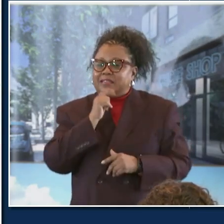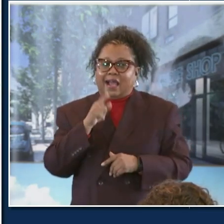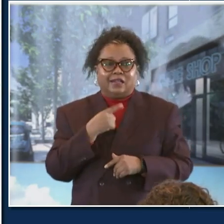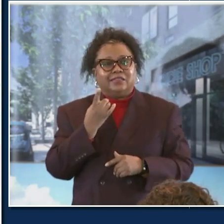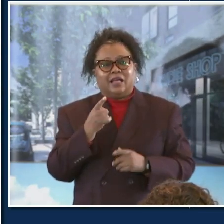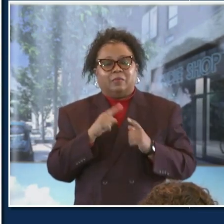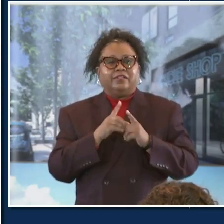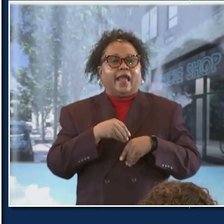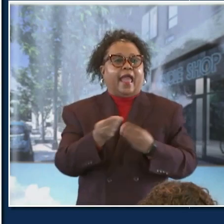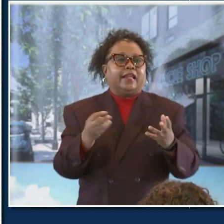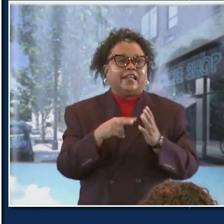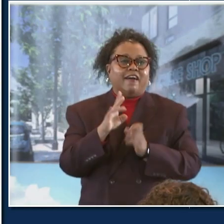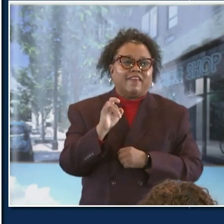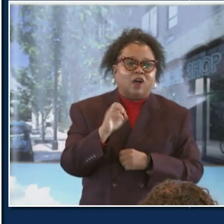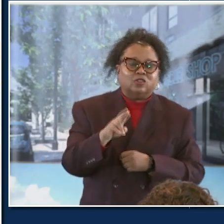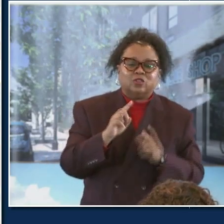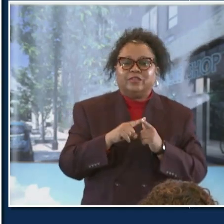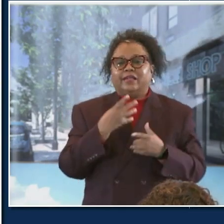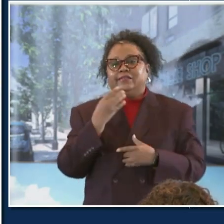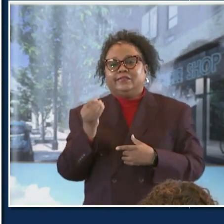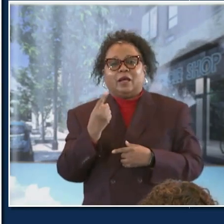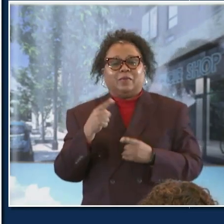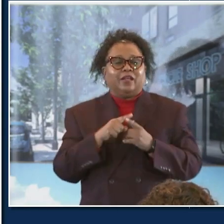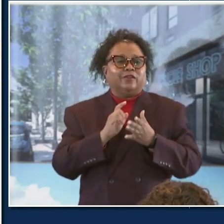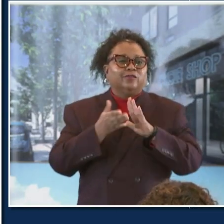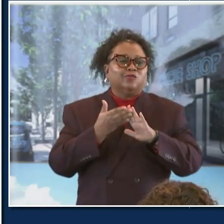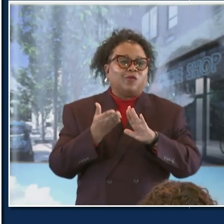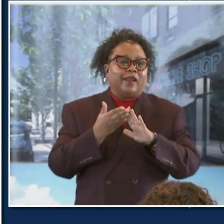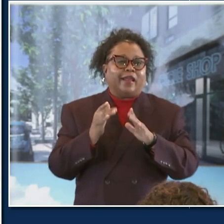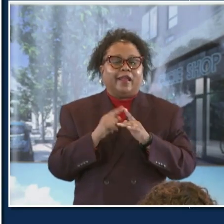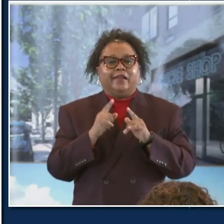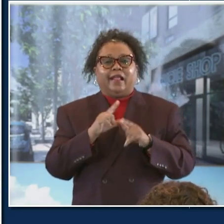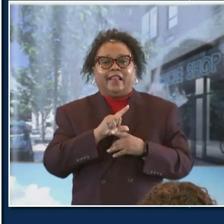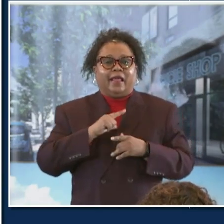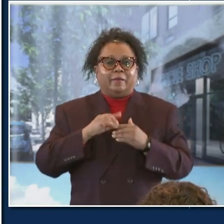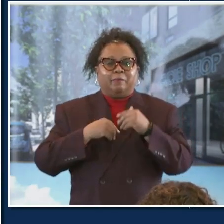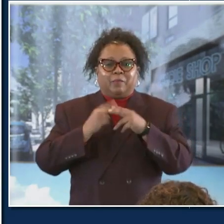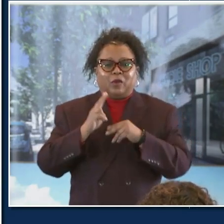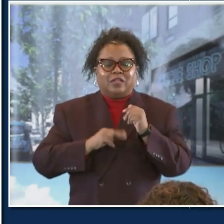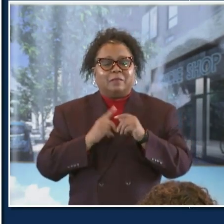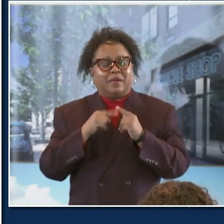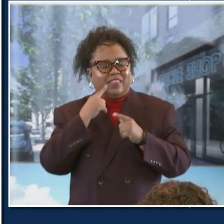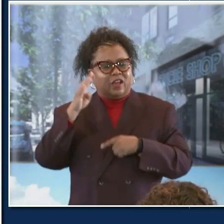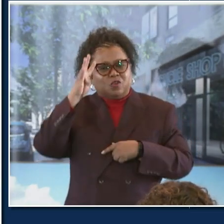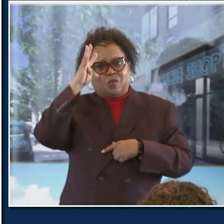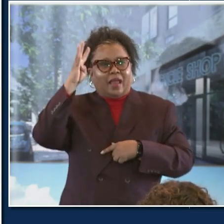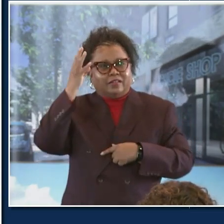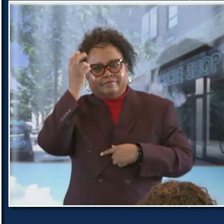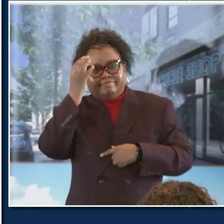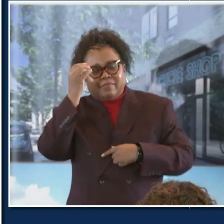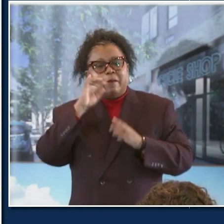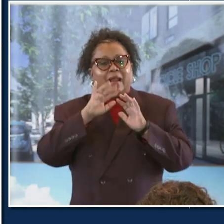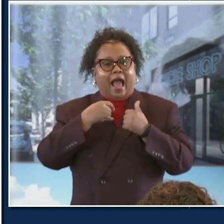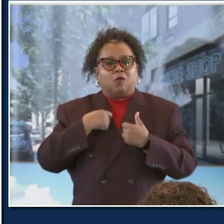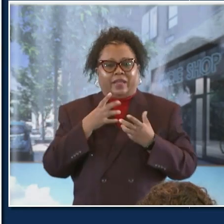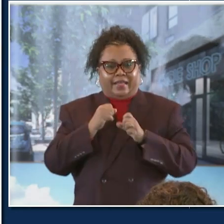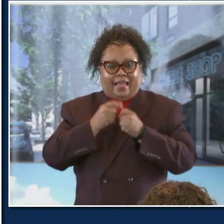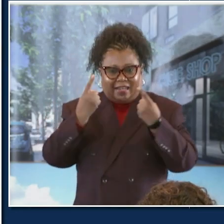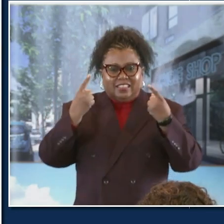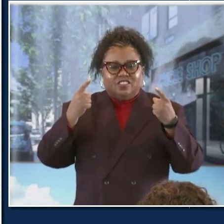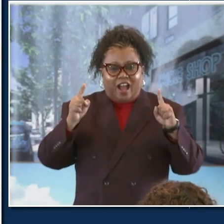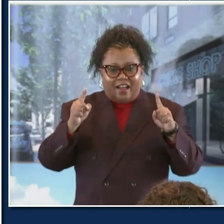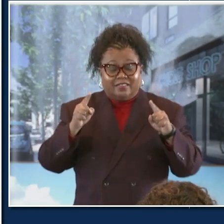somebody handing out vouchers, not just somebody running legacy buildings, but to think creatively about how we could get it